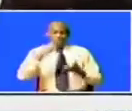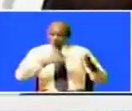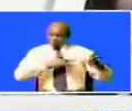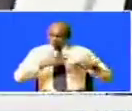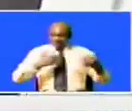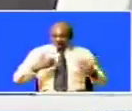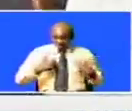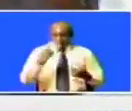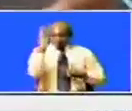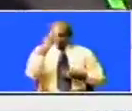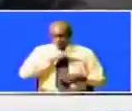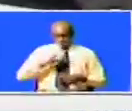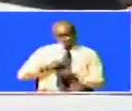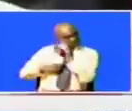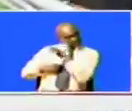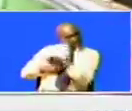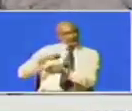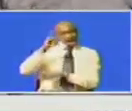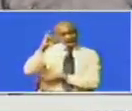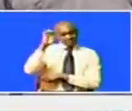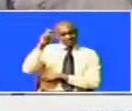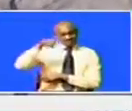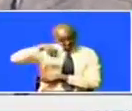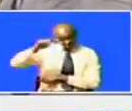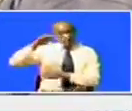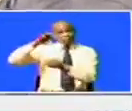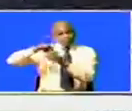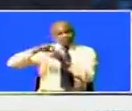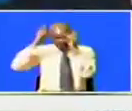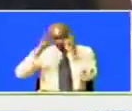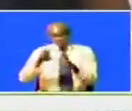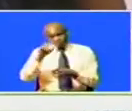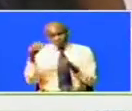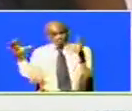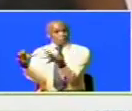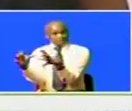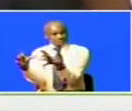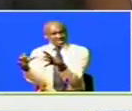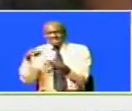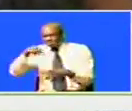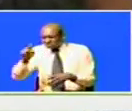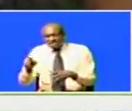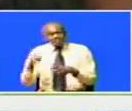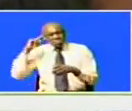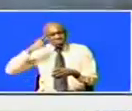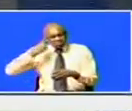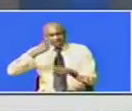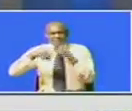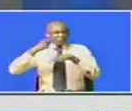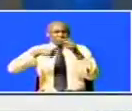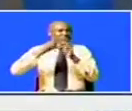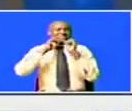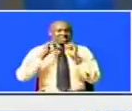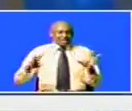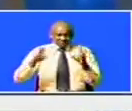that four commissioners at the IEBC are voting on decisions as a block without much thought to the processes